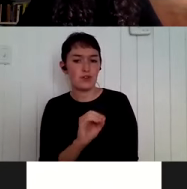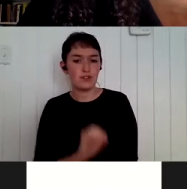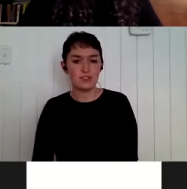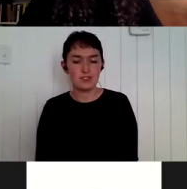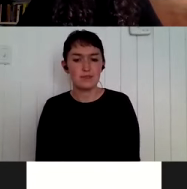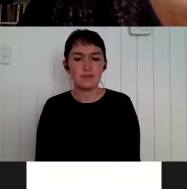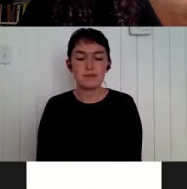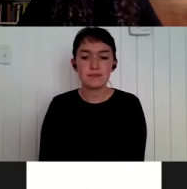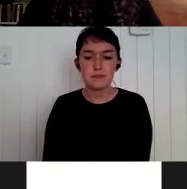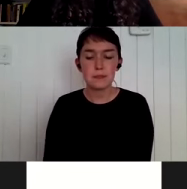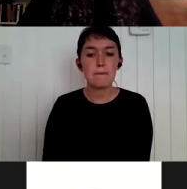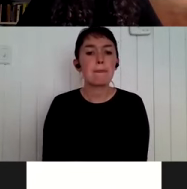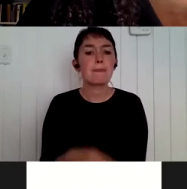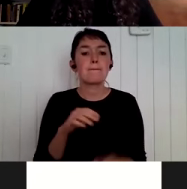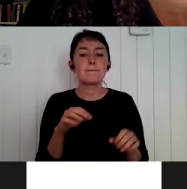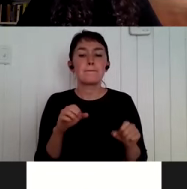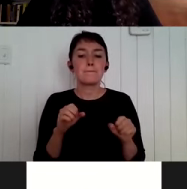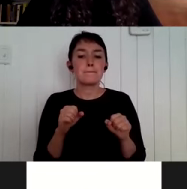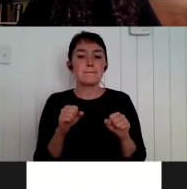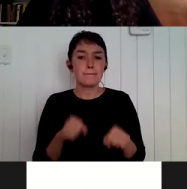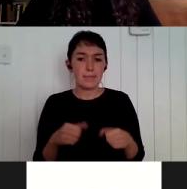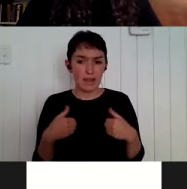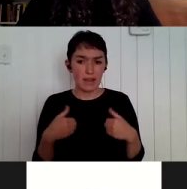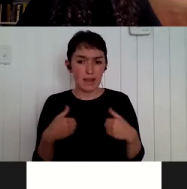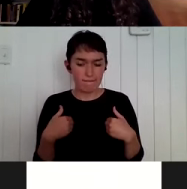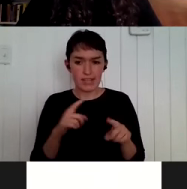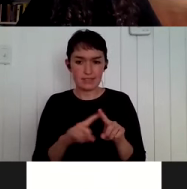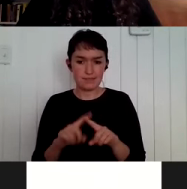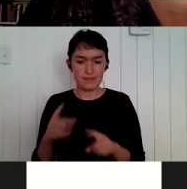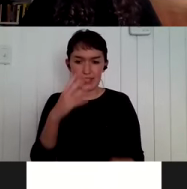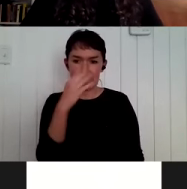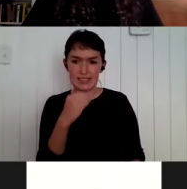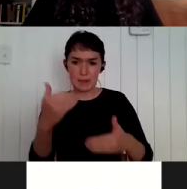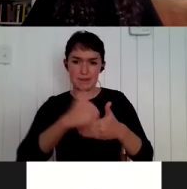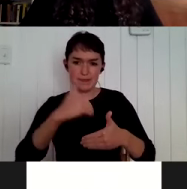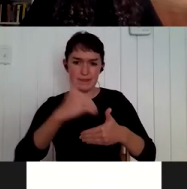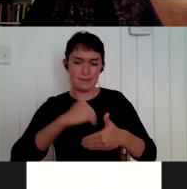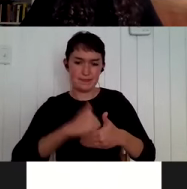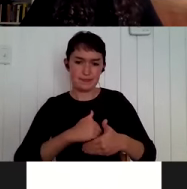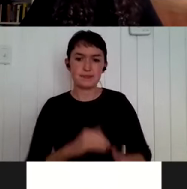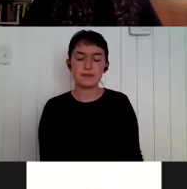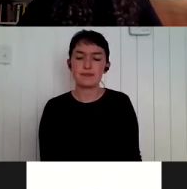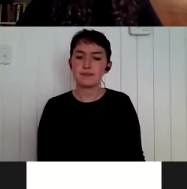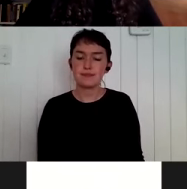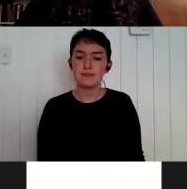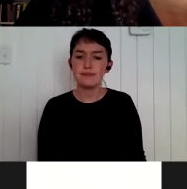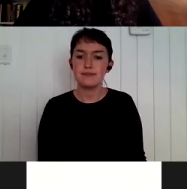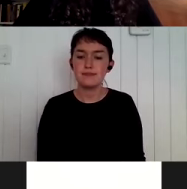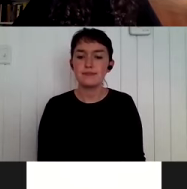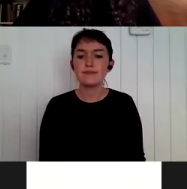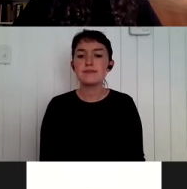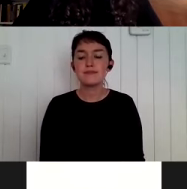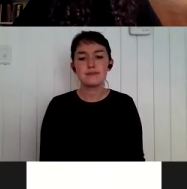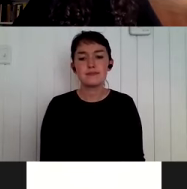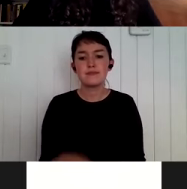has sleep disturbances associated with it. And what's becoming more and more apparent is that this is less